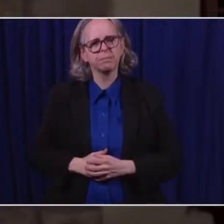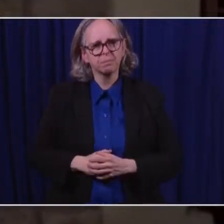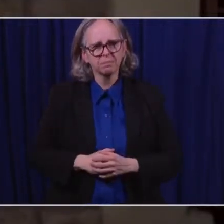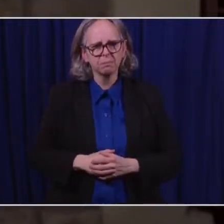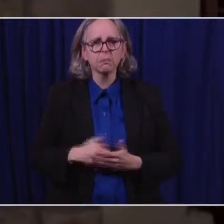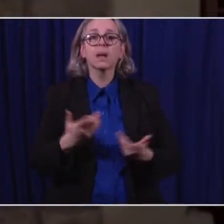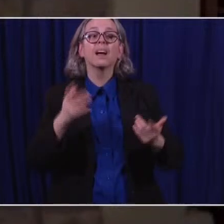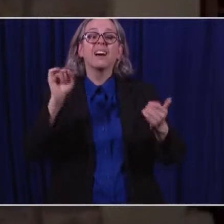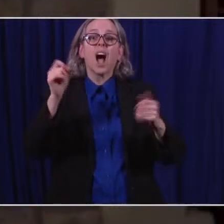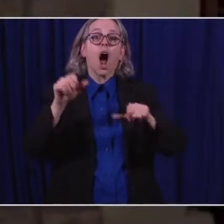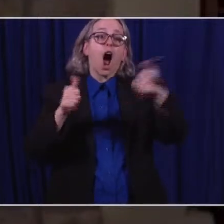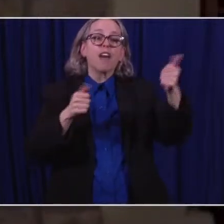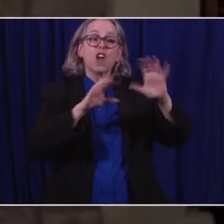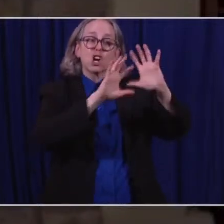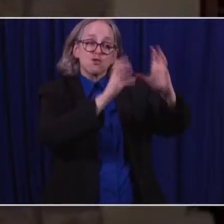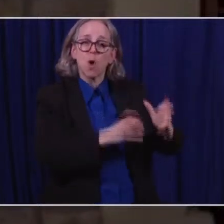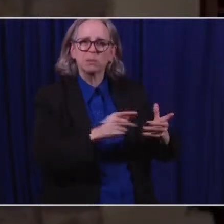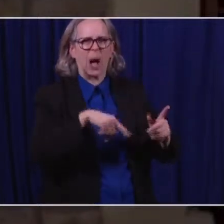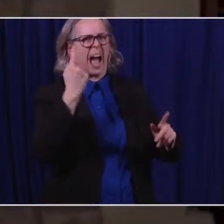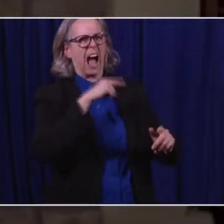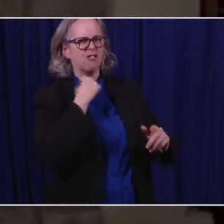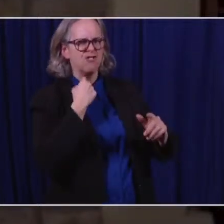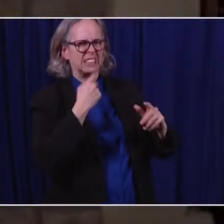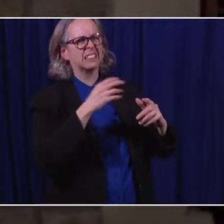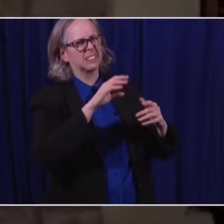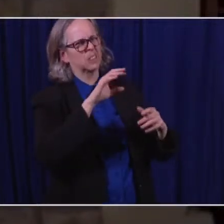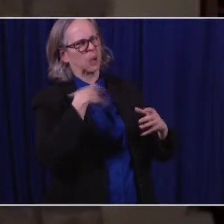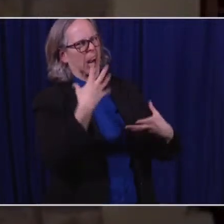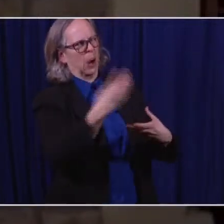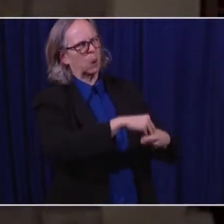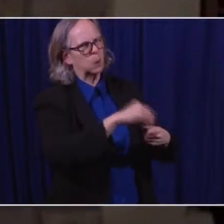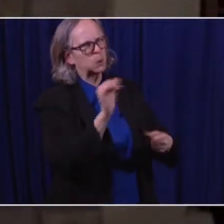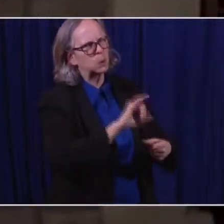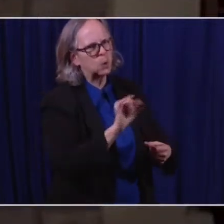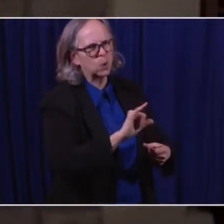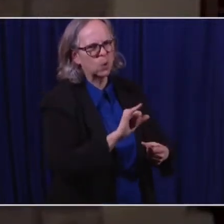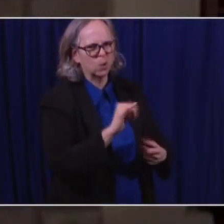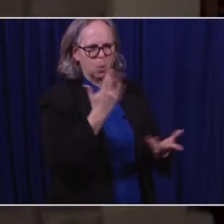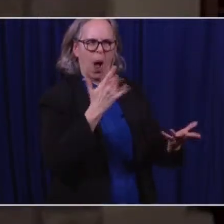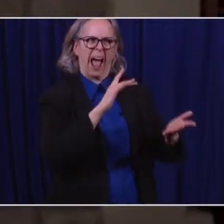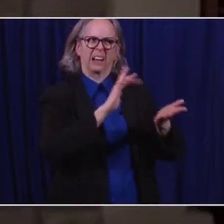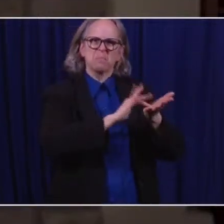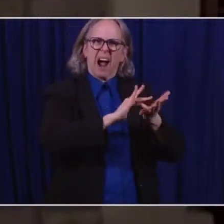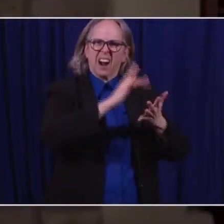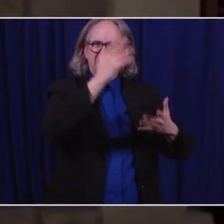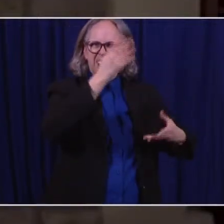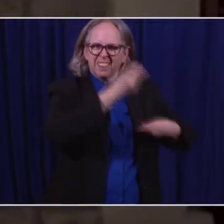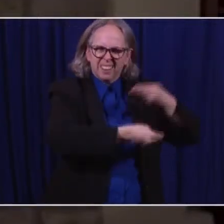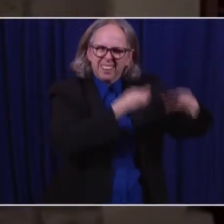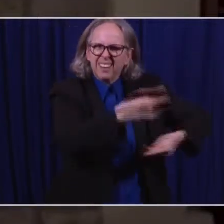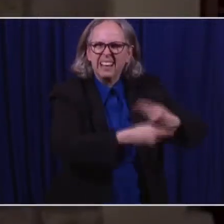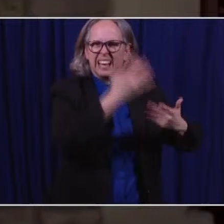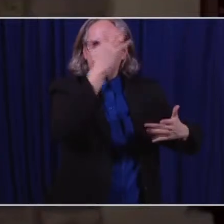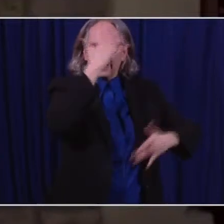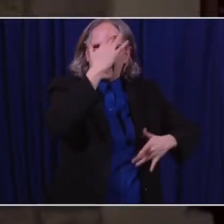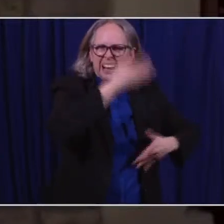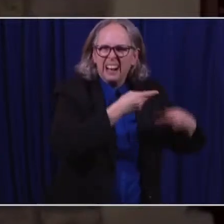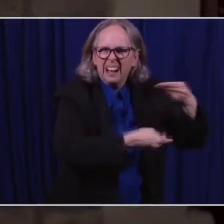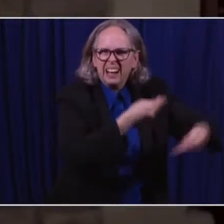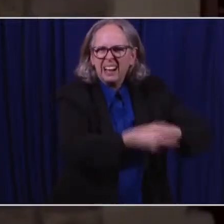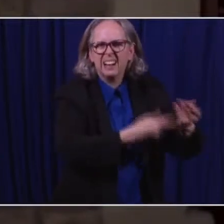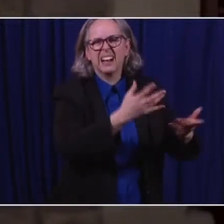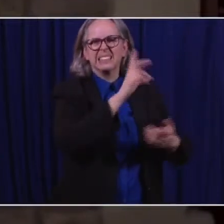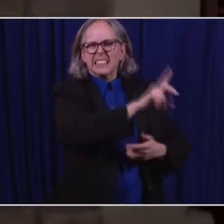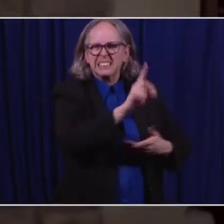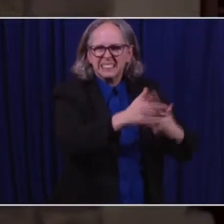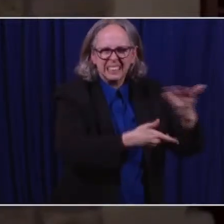medical professionals have told us they are very, very, very vulnerable at a high level of vulnerability. But those have been relatively small